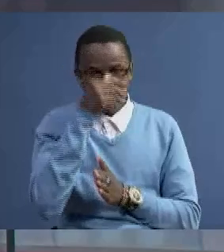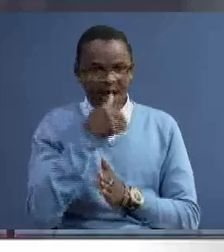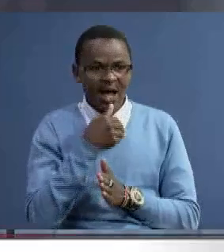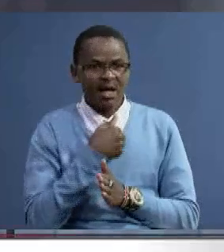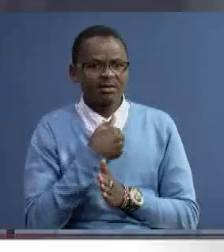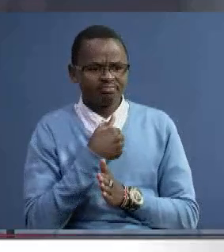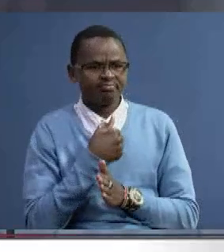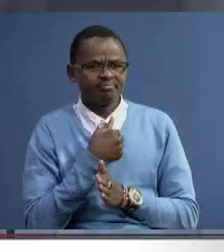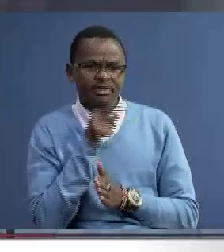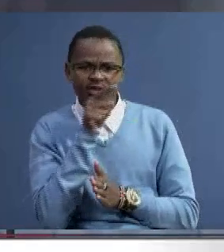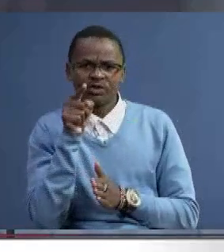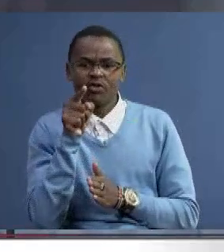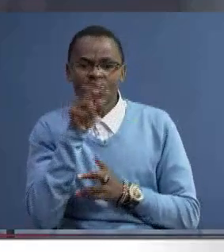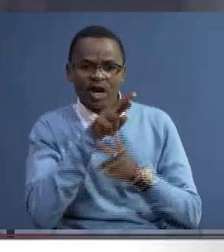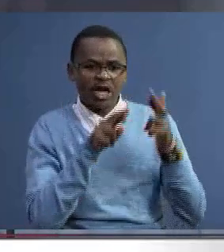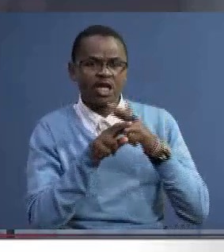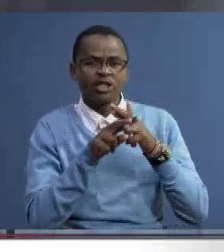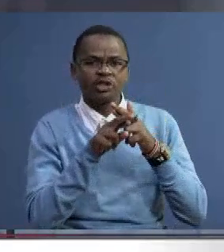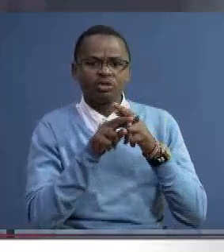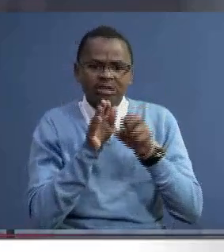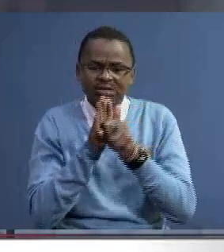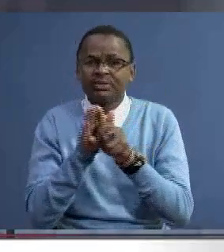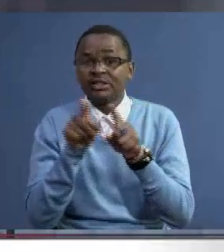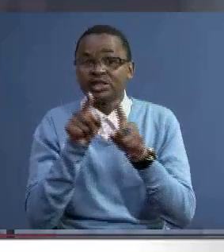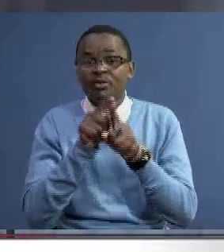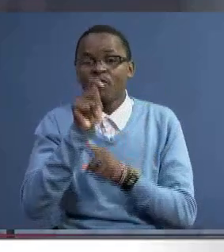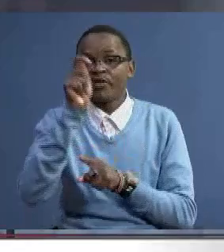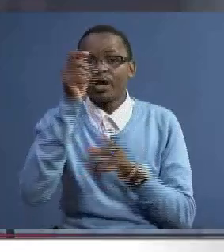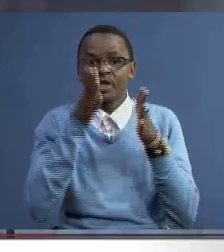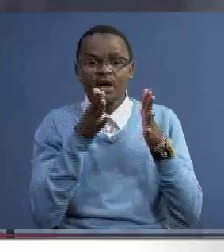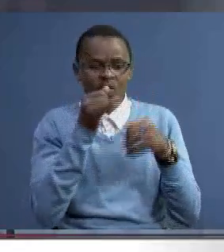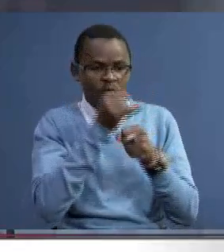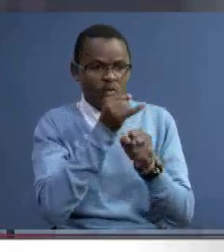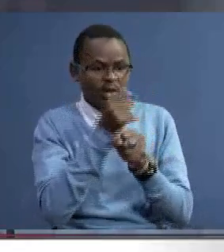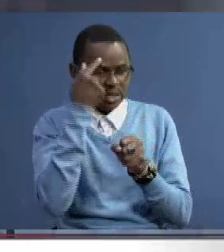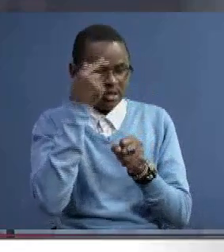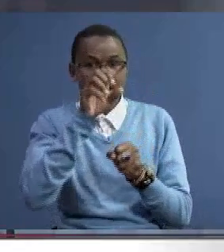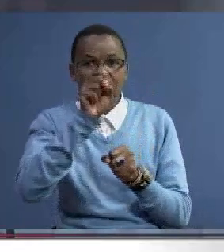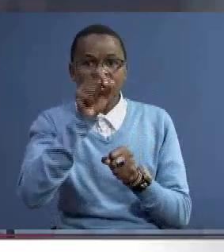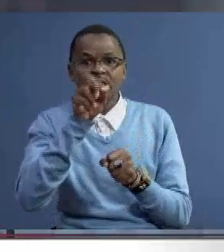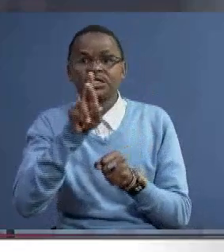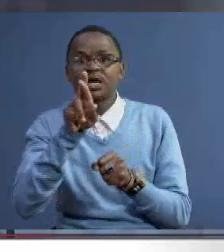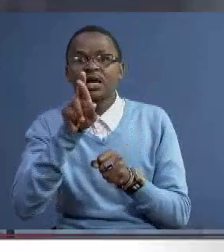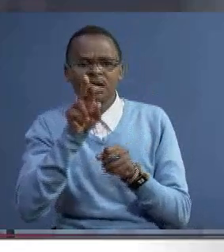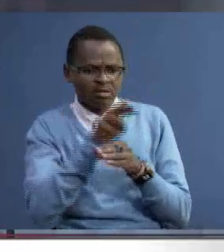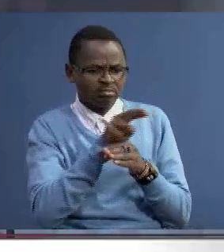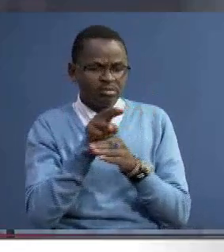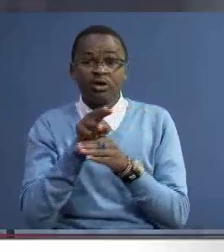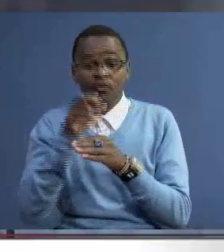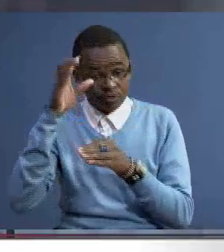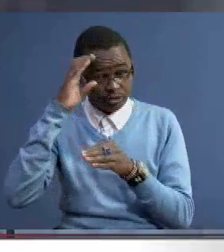has refuted claims of racial harassment and segregation of Kenyans working at the standard gauge railway under the supervision